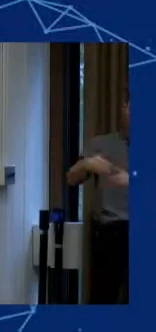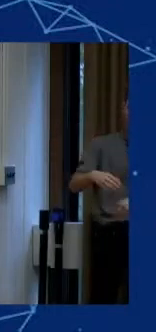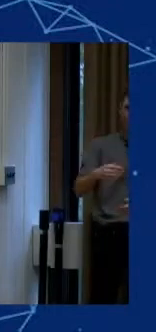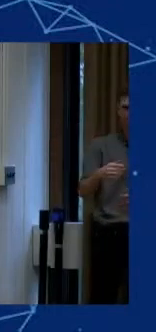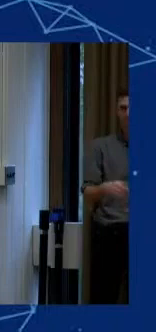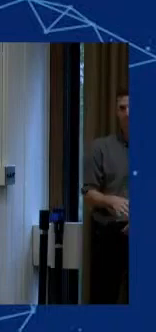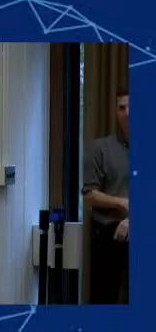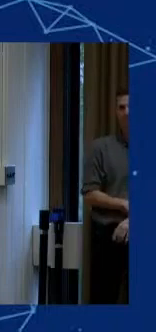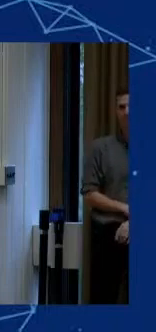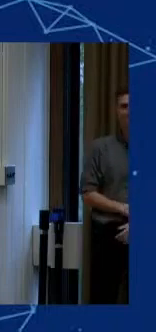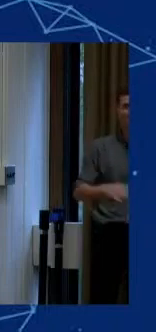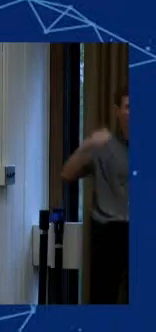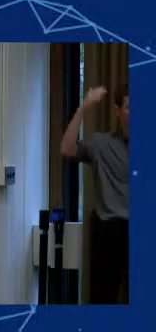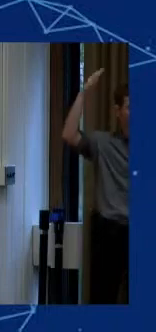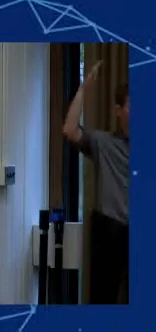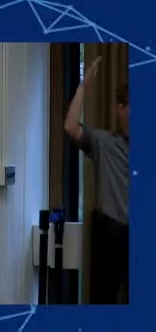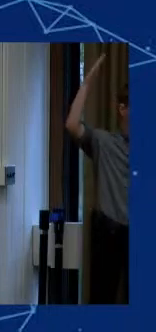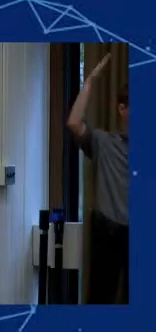Pooch.